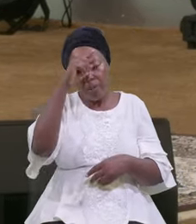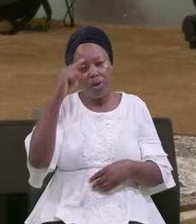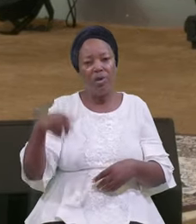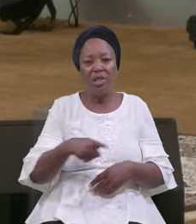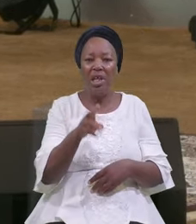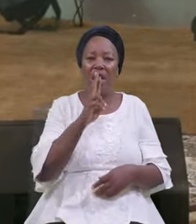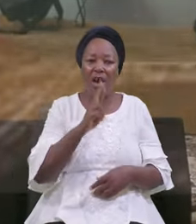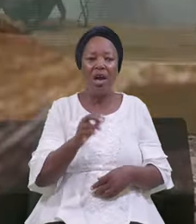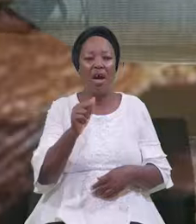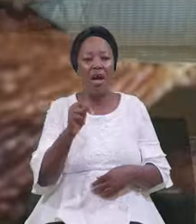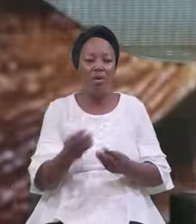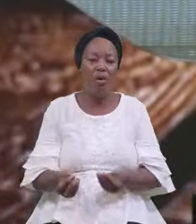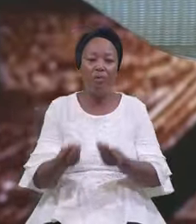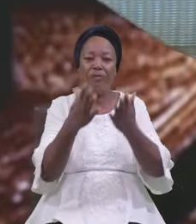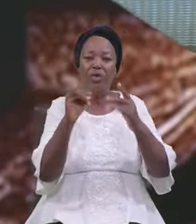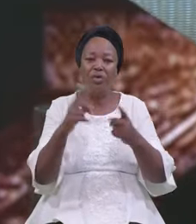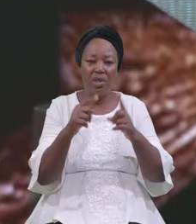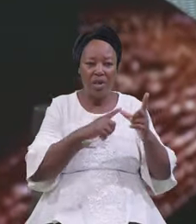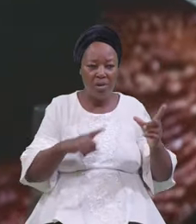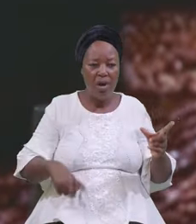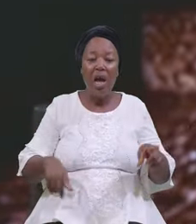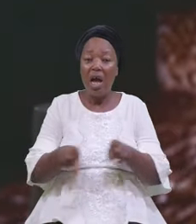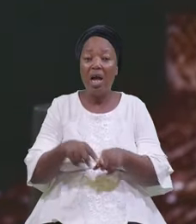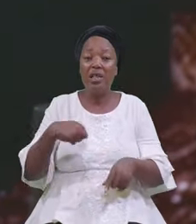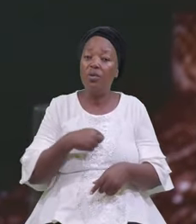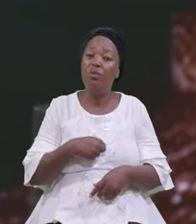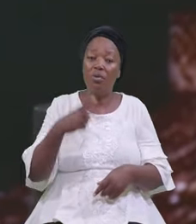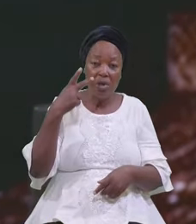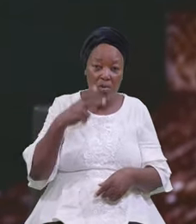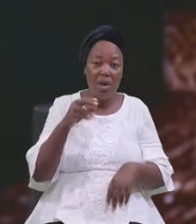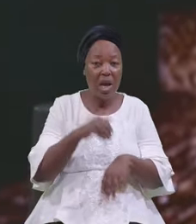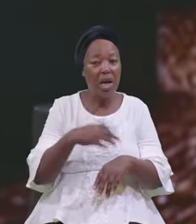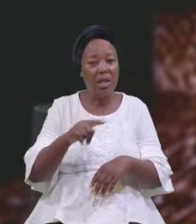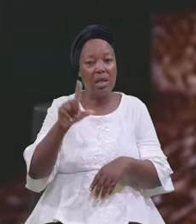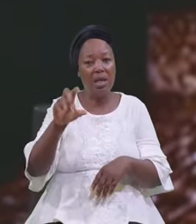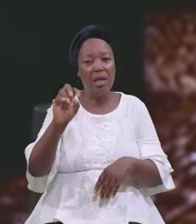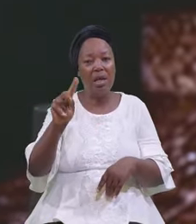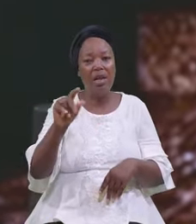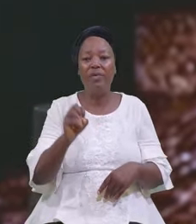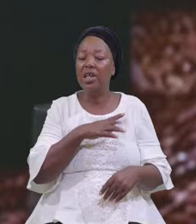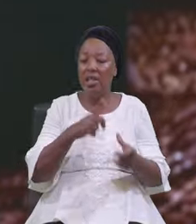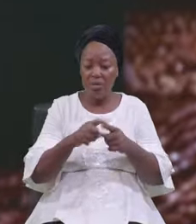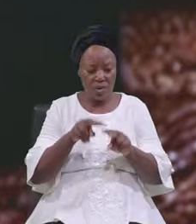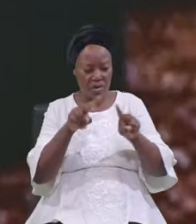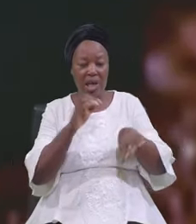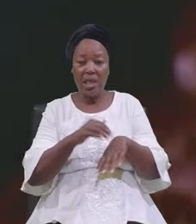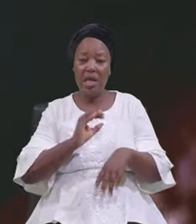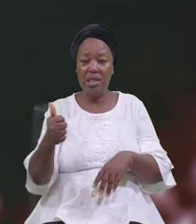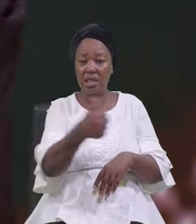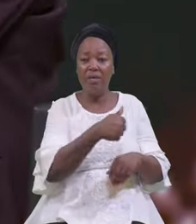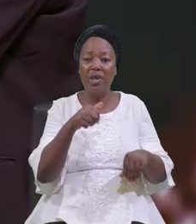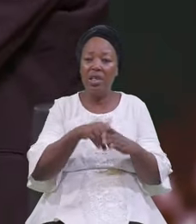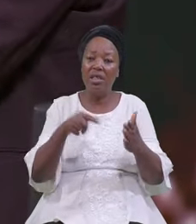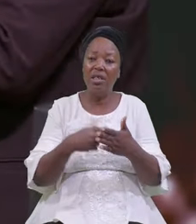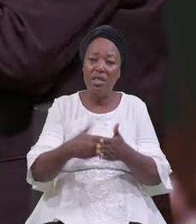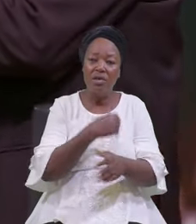an offering unto the Lord. As we look at the Levites, and we look at ourselves in this new year, and